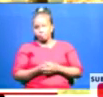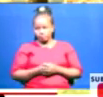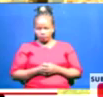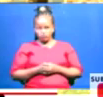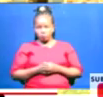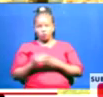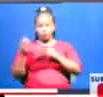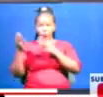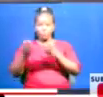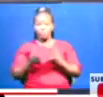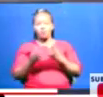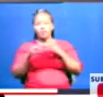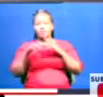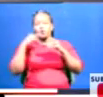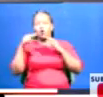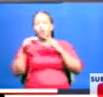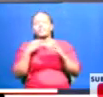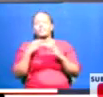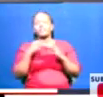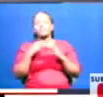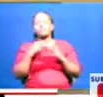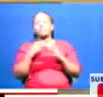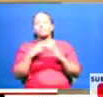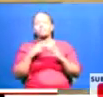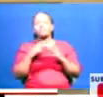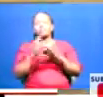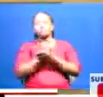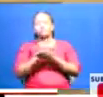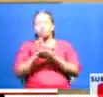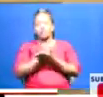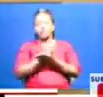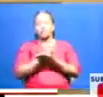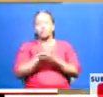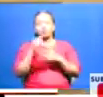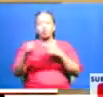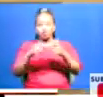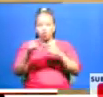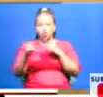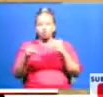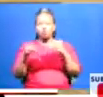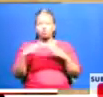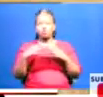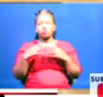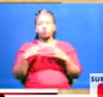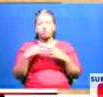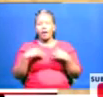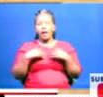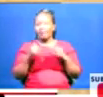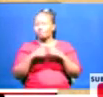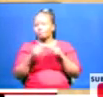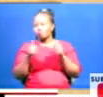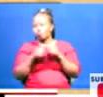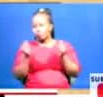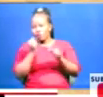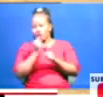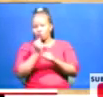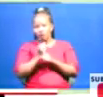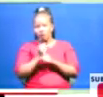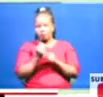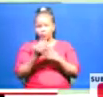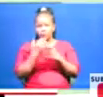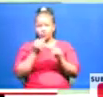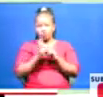industry continues to record improved tourist arrivals as it steadily recovers from the COVID-19 pandemic aftershocks. Kenya registered